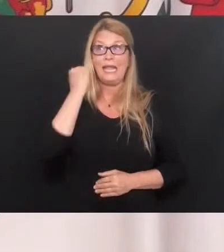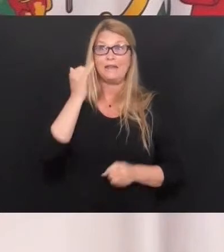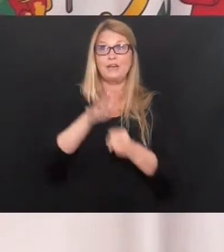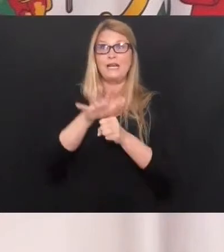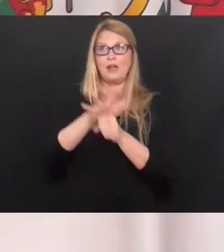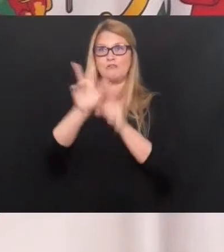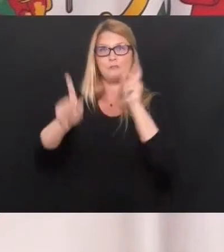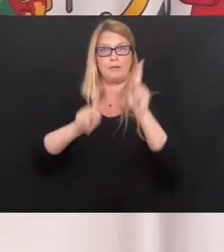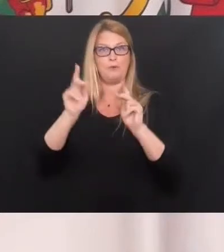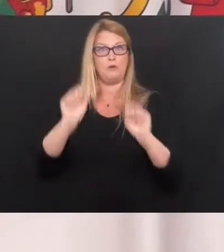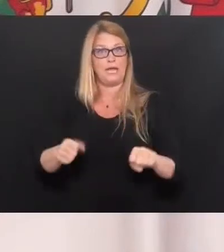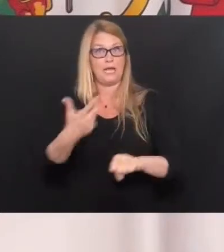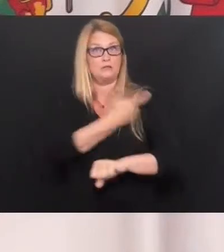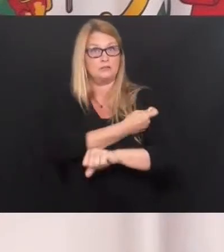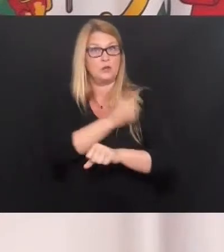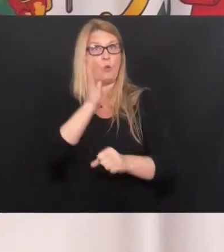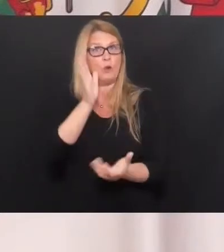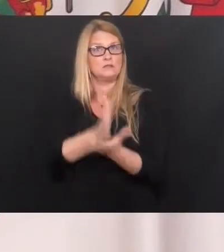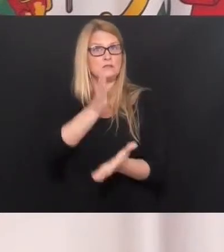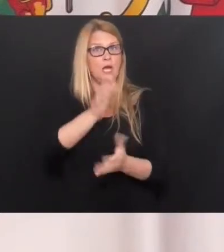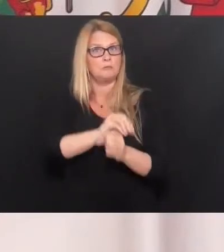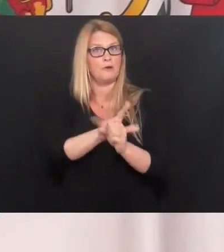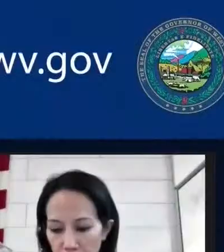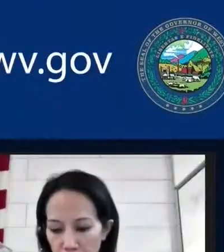line, we'll stop this thing.